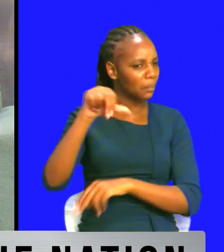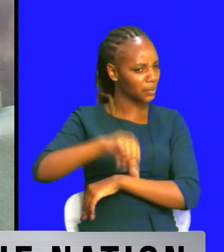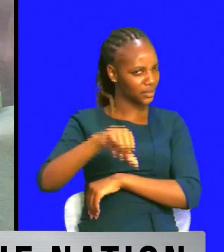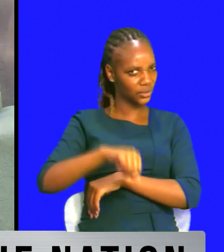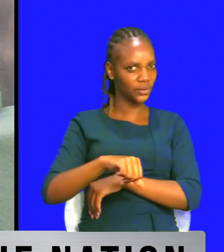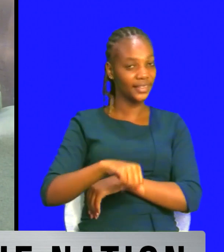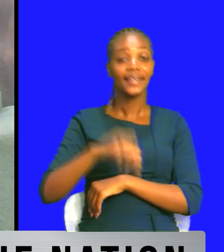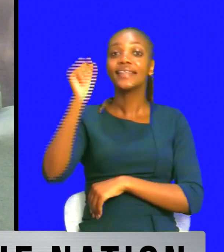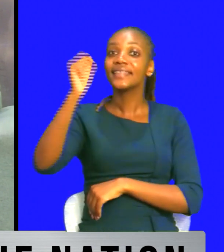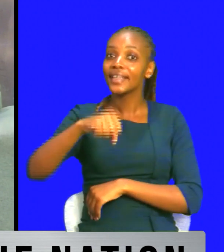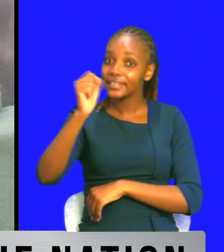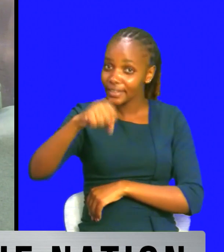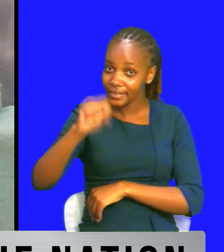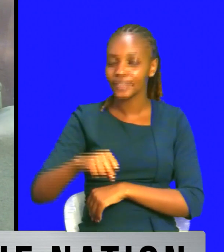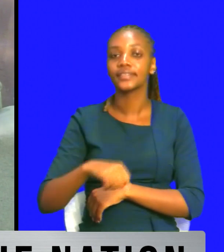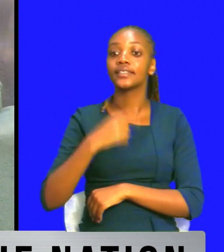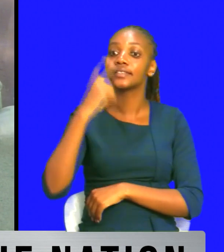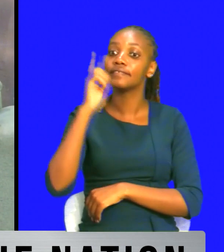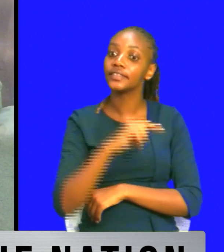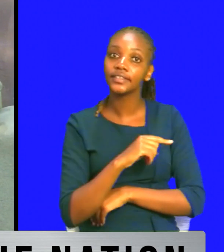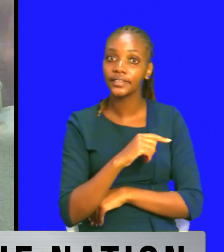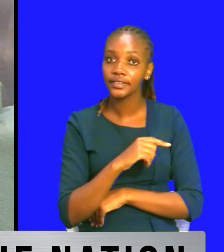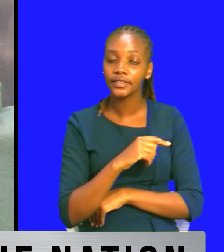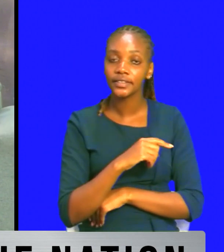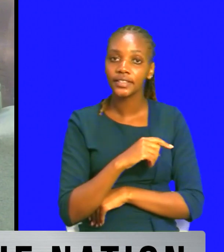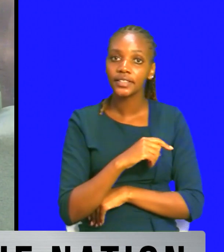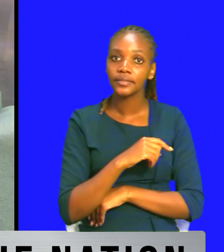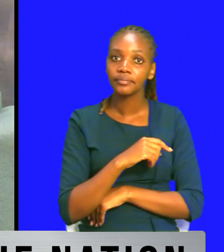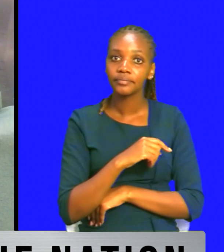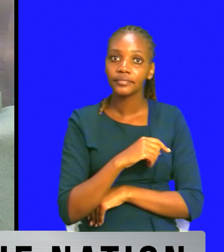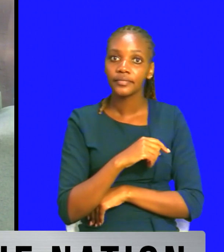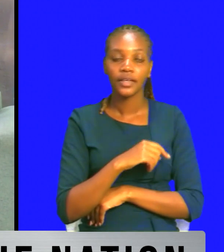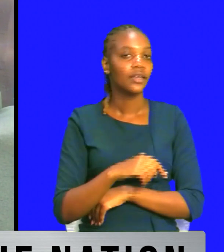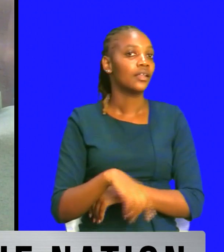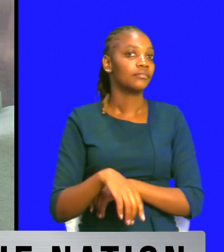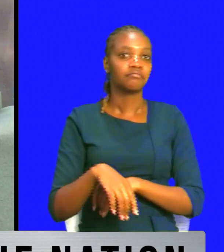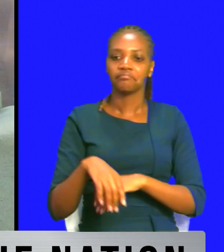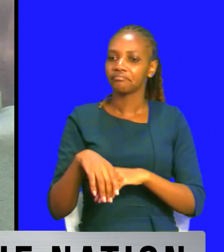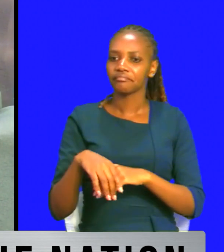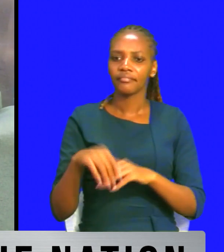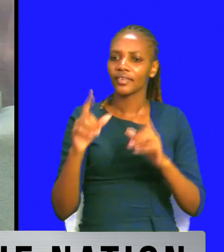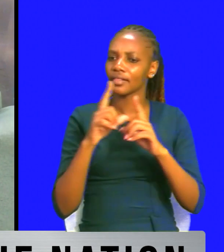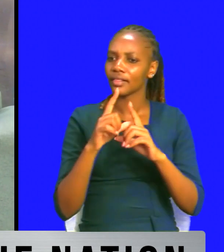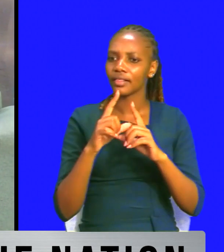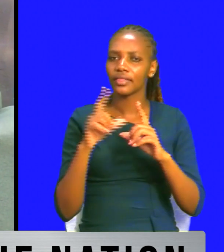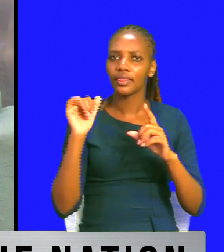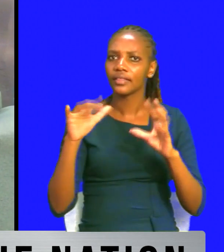said. It was mentioned, Okay. not in good faith. Actually, it was